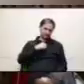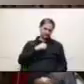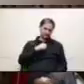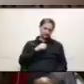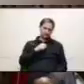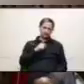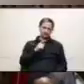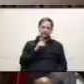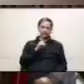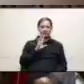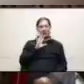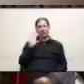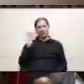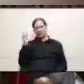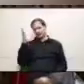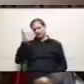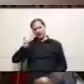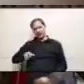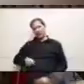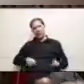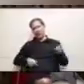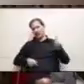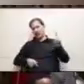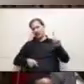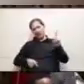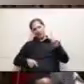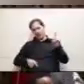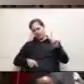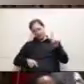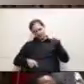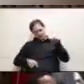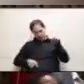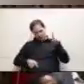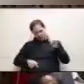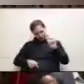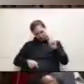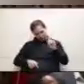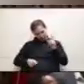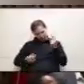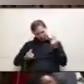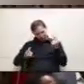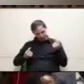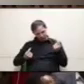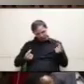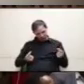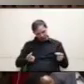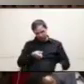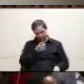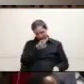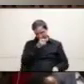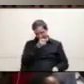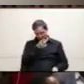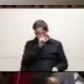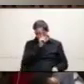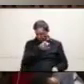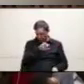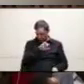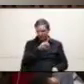Speaker to assist. We don't do that. All right. We are pendula. When you answer?